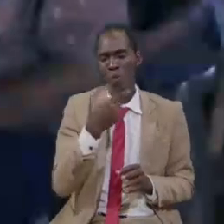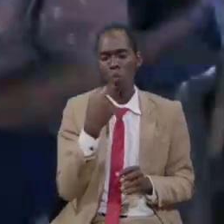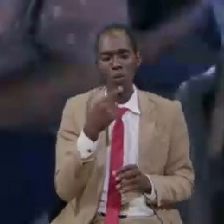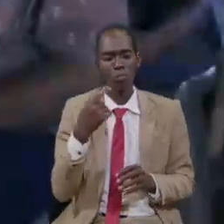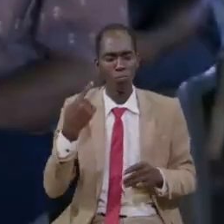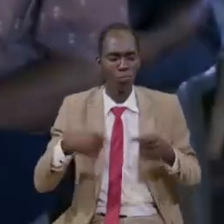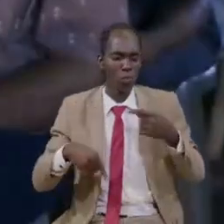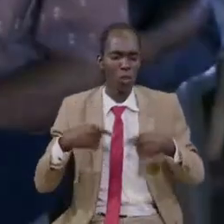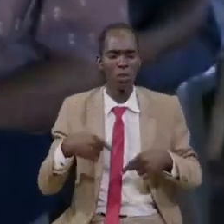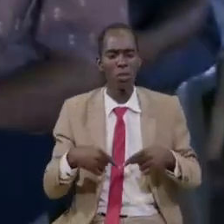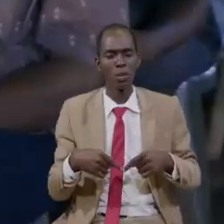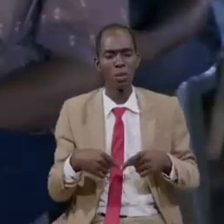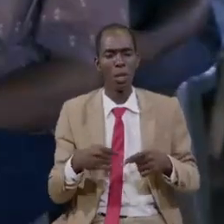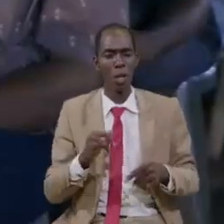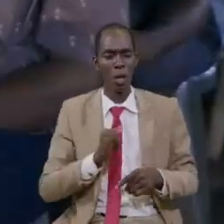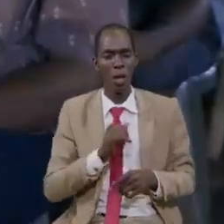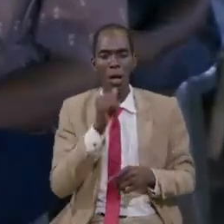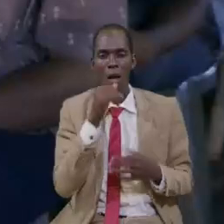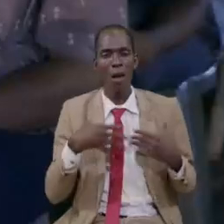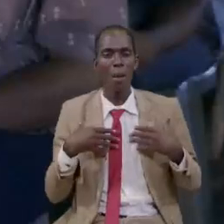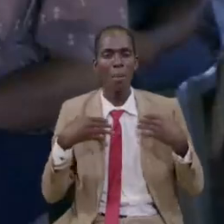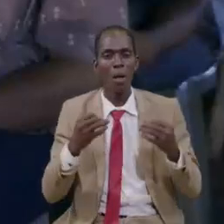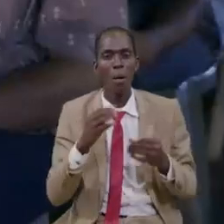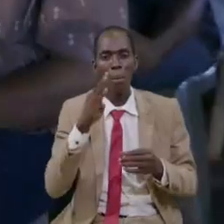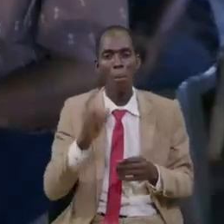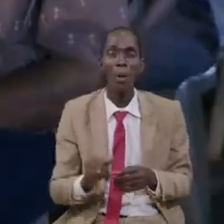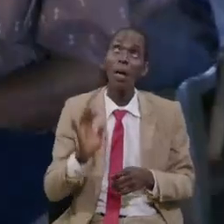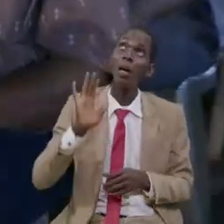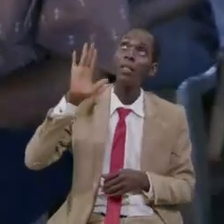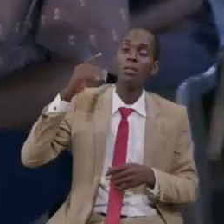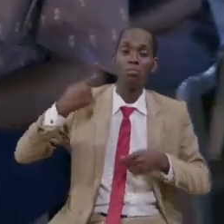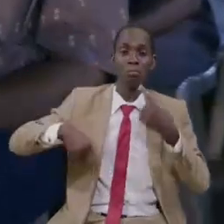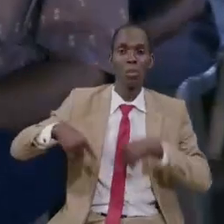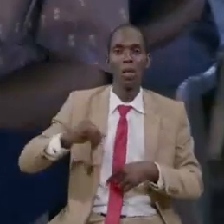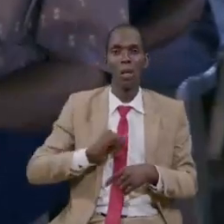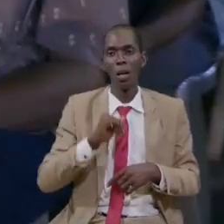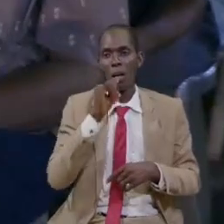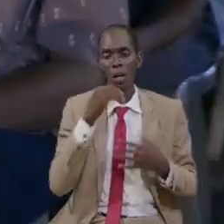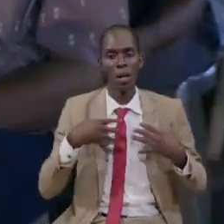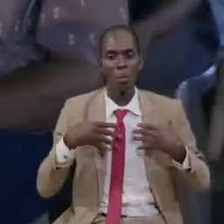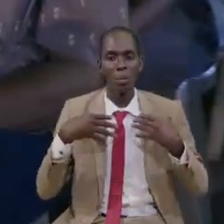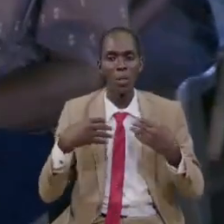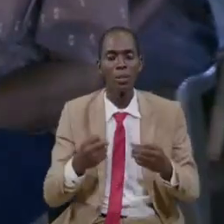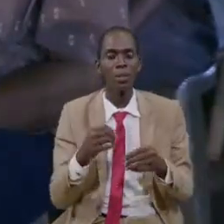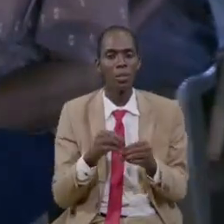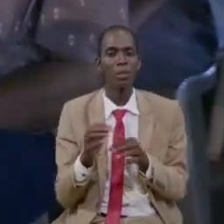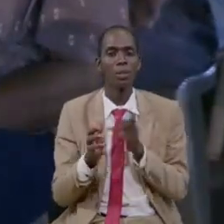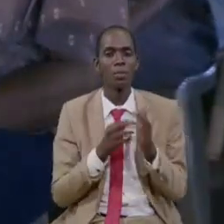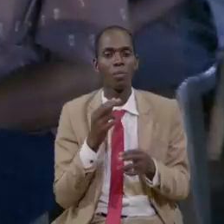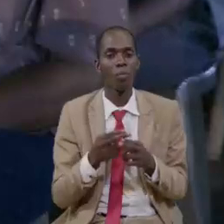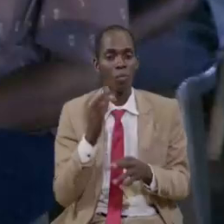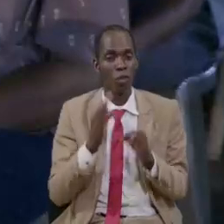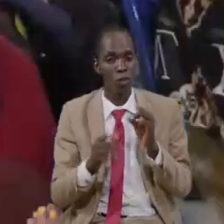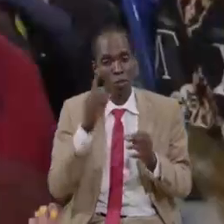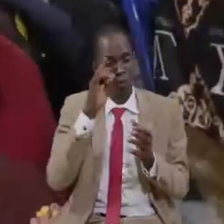stripes? By whose stripes? You are healed. If you say so, you will